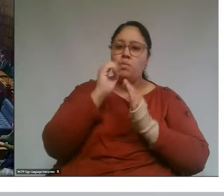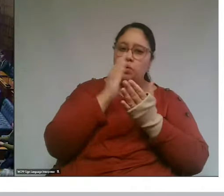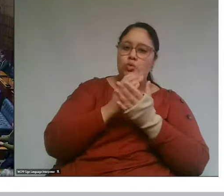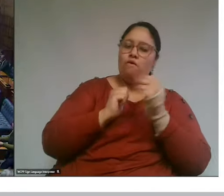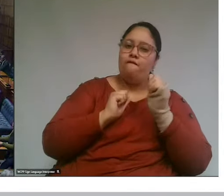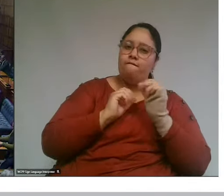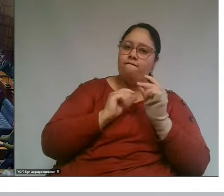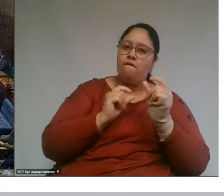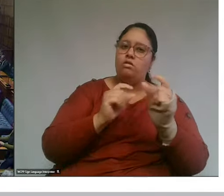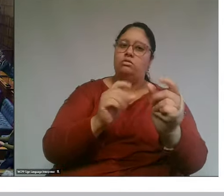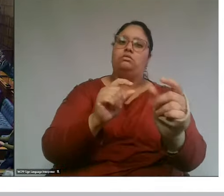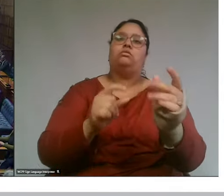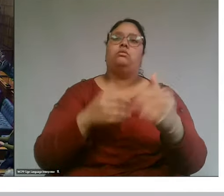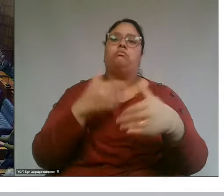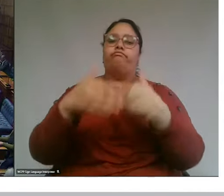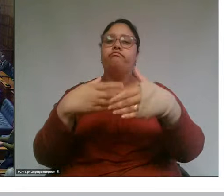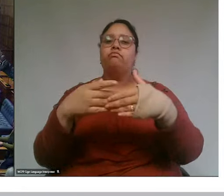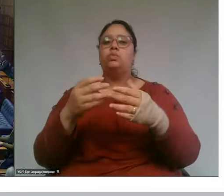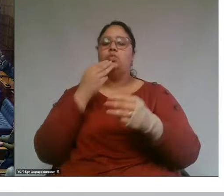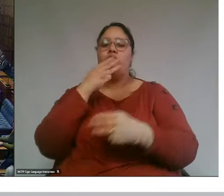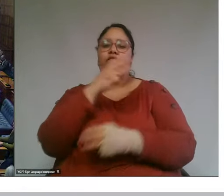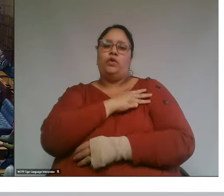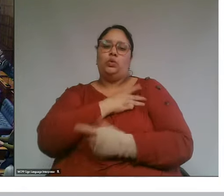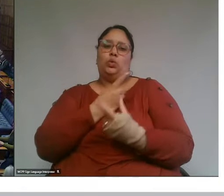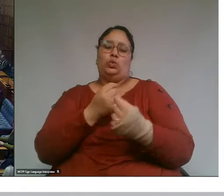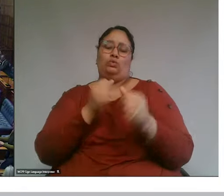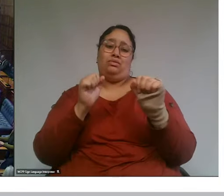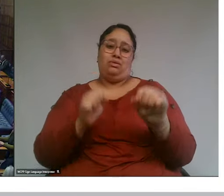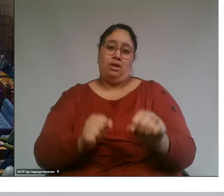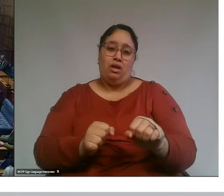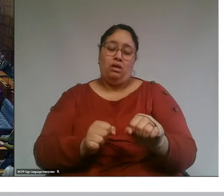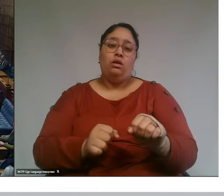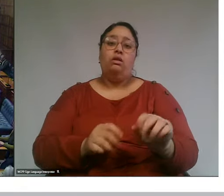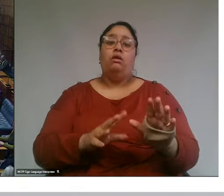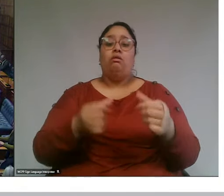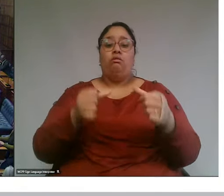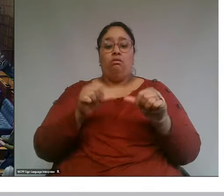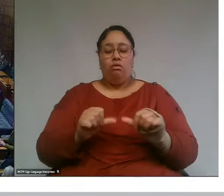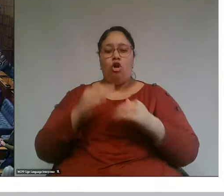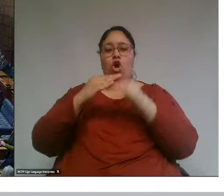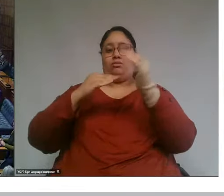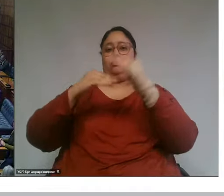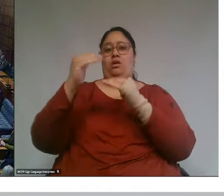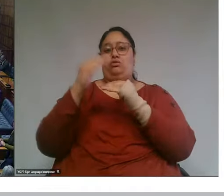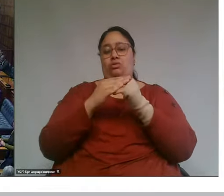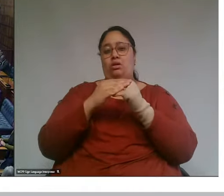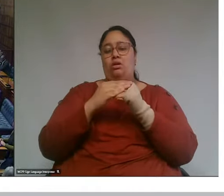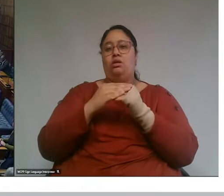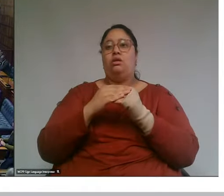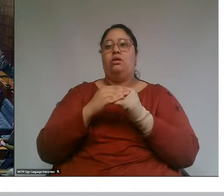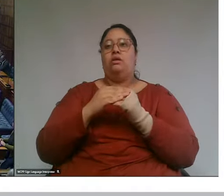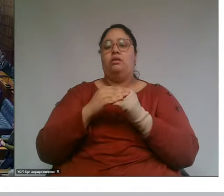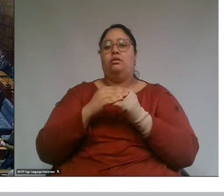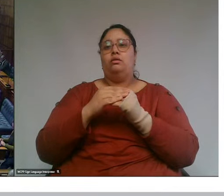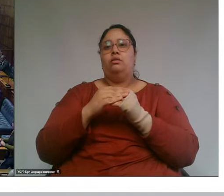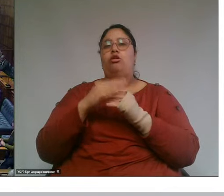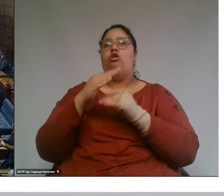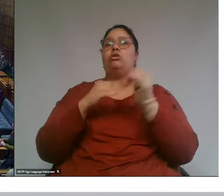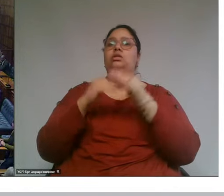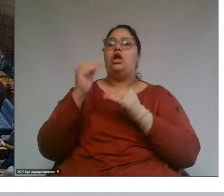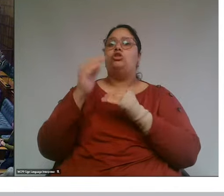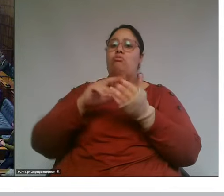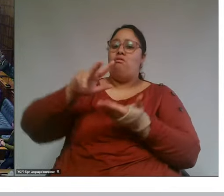faster decision making by officials then also on construction um construction